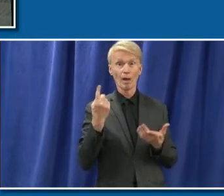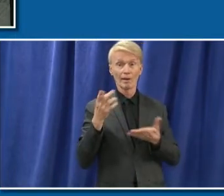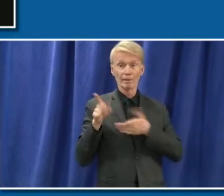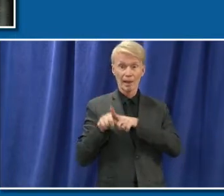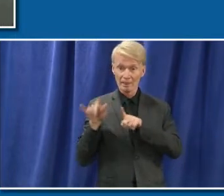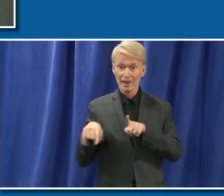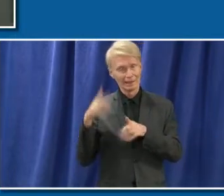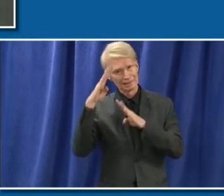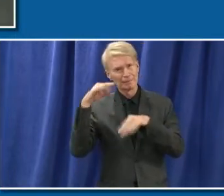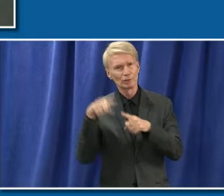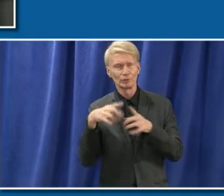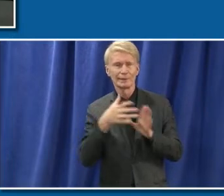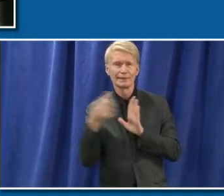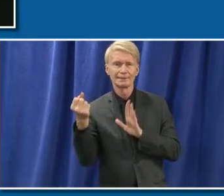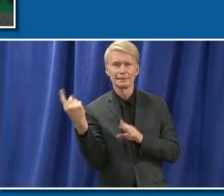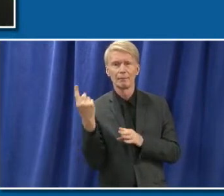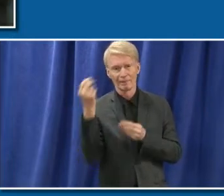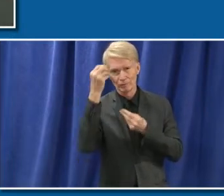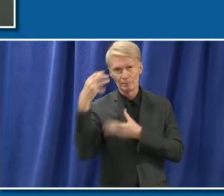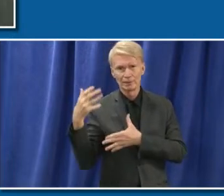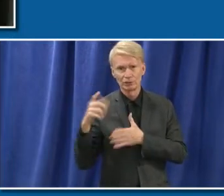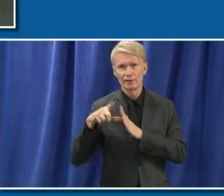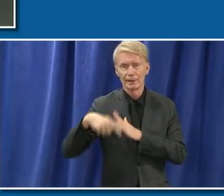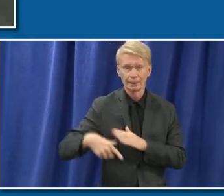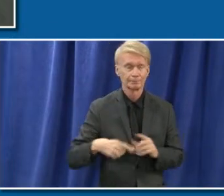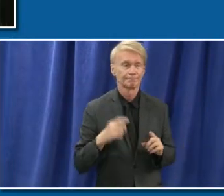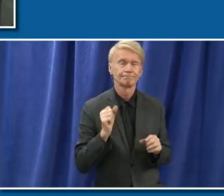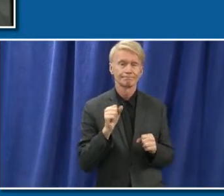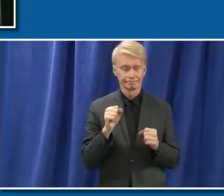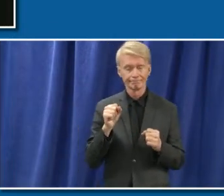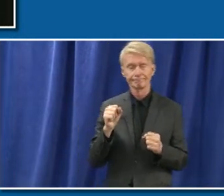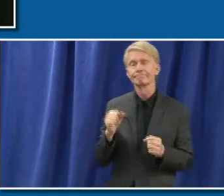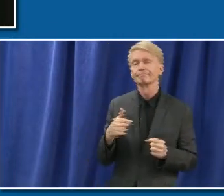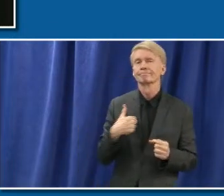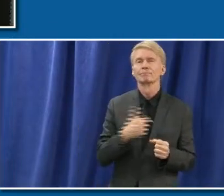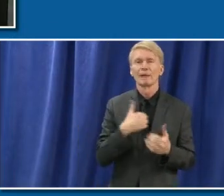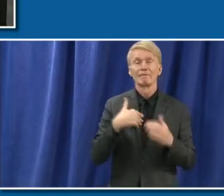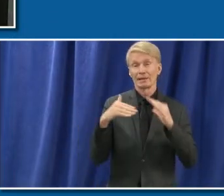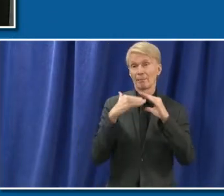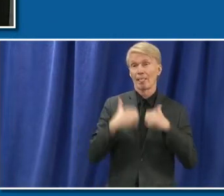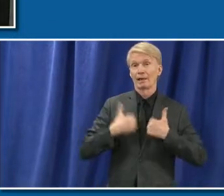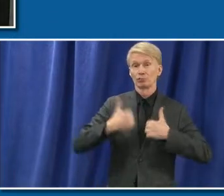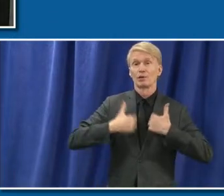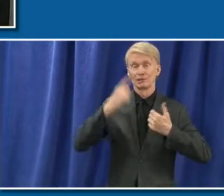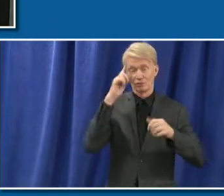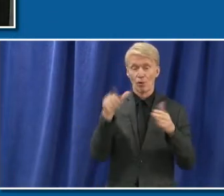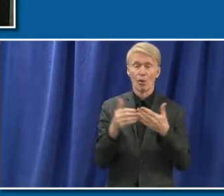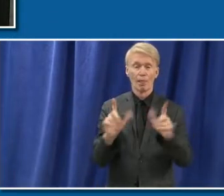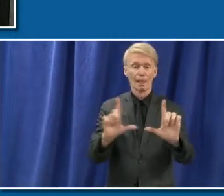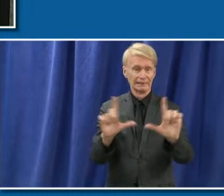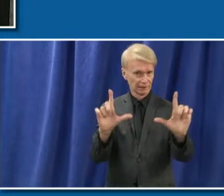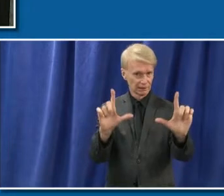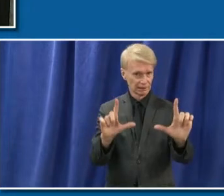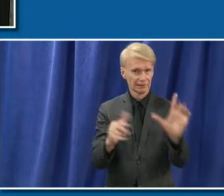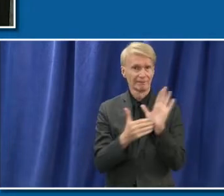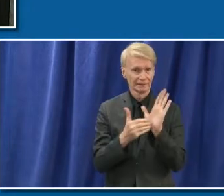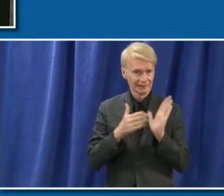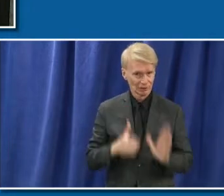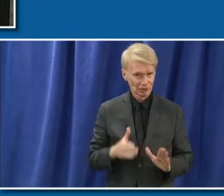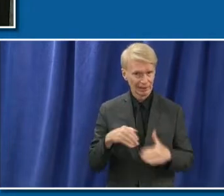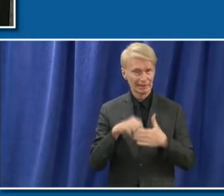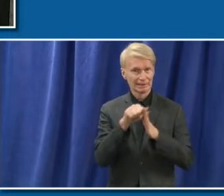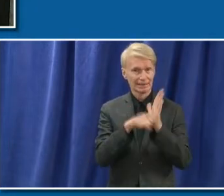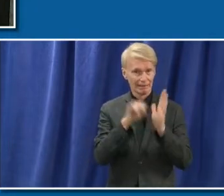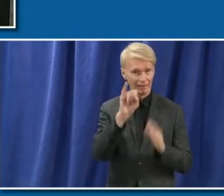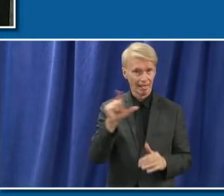this afternoon, we were just proofing. There will be an email address that will be going out to all licensed physicians who are licensed in the